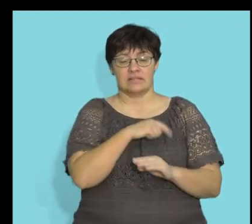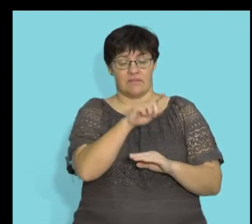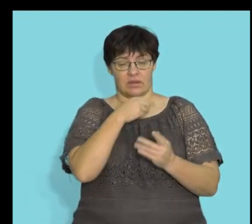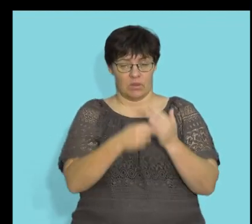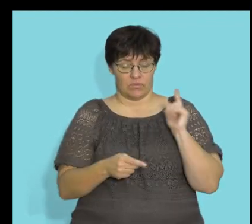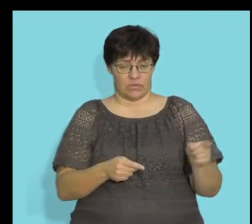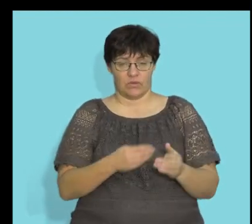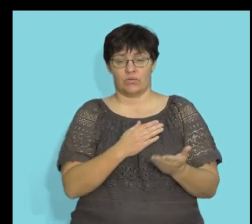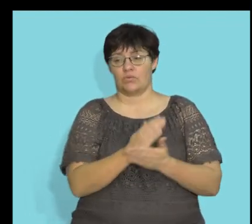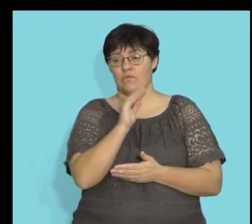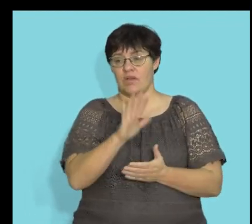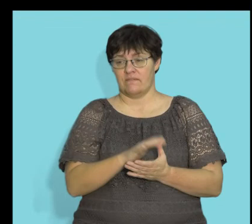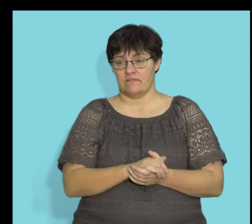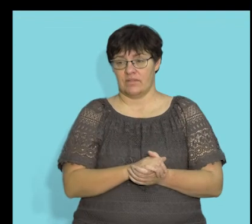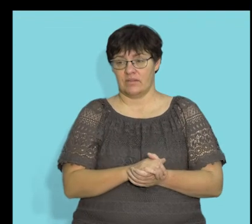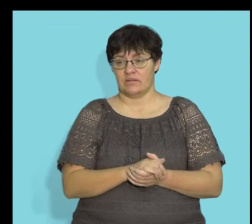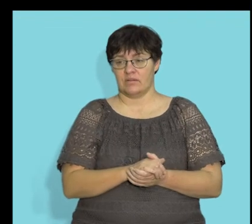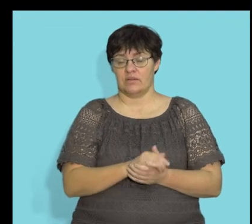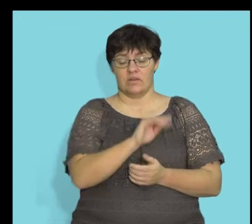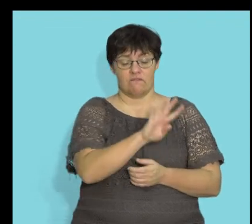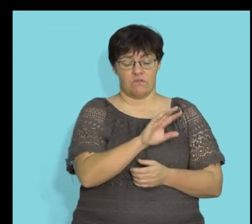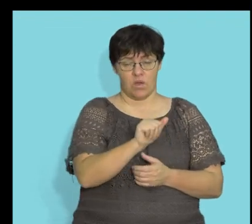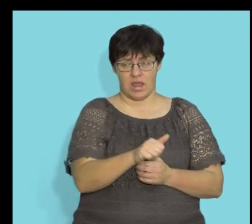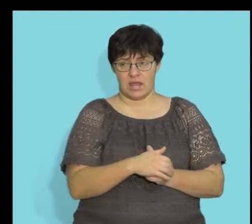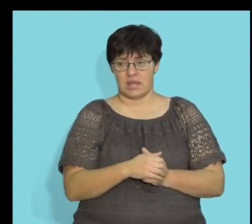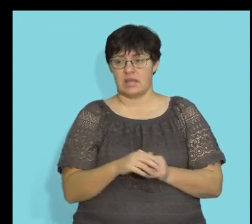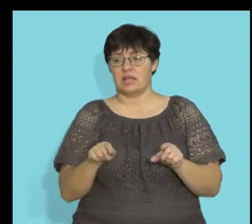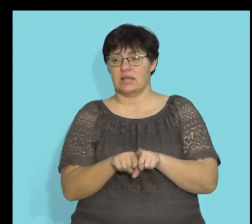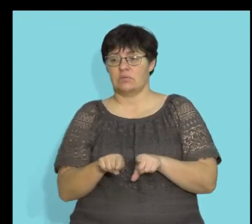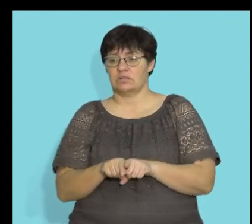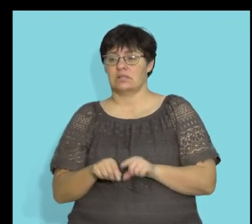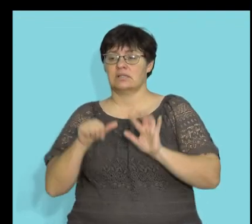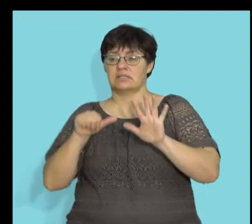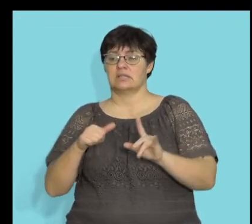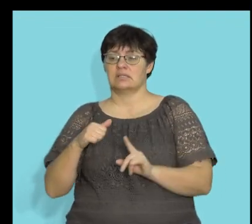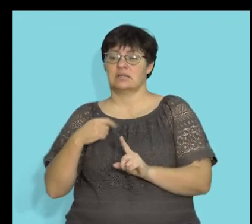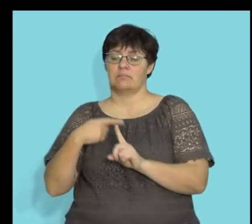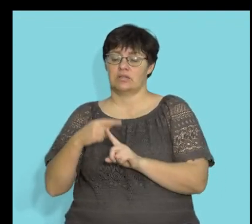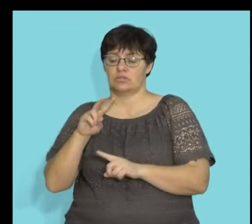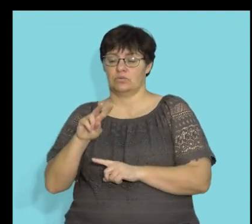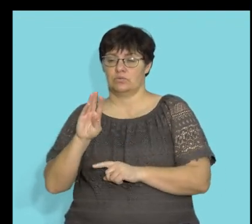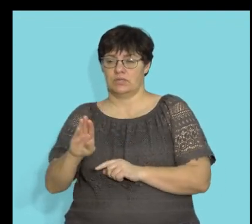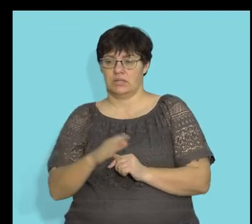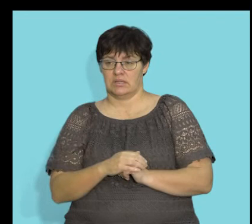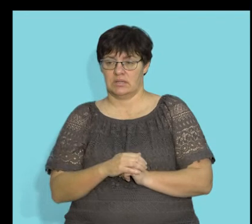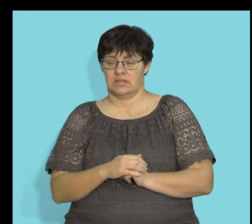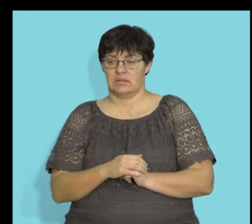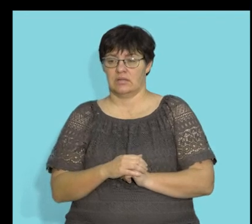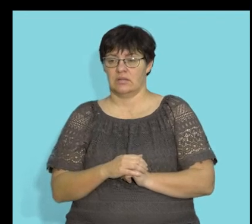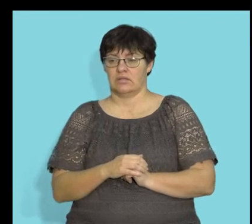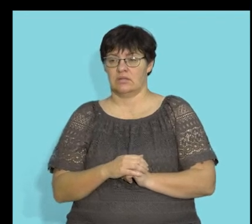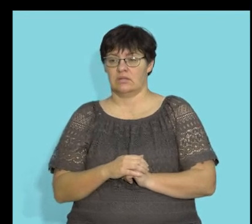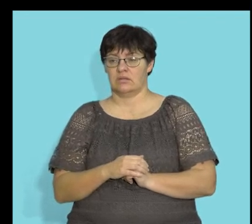the equation by 5, so that's going to leave me with 4a is equal to 6 plus